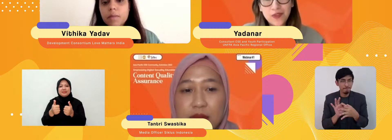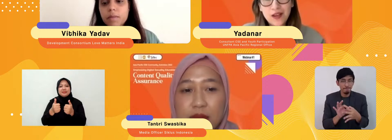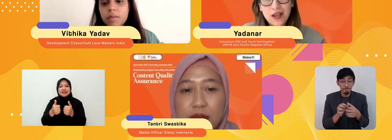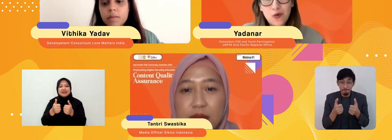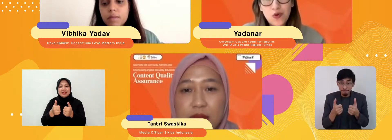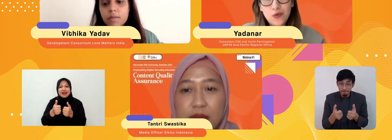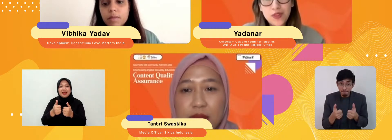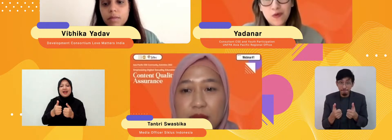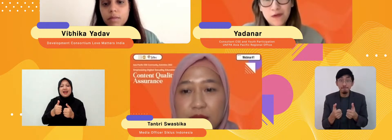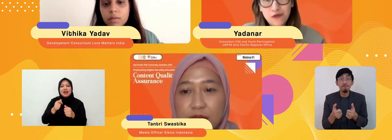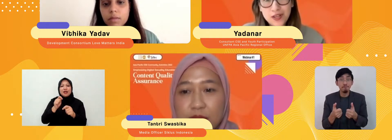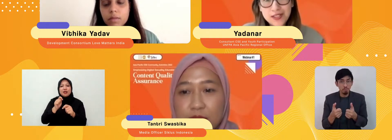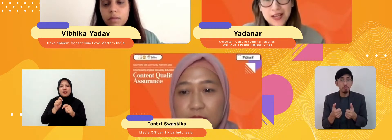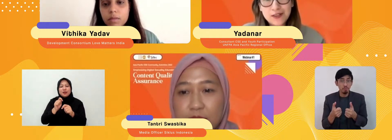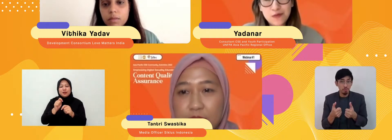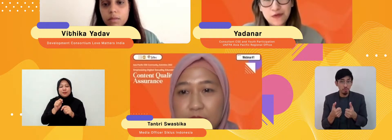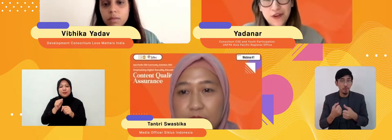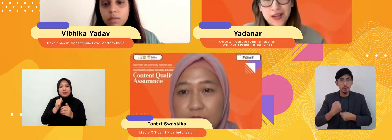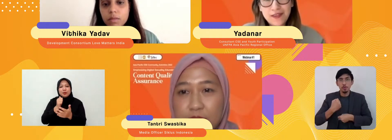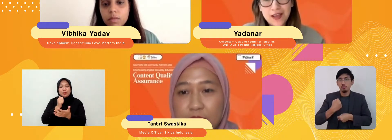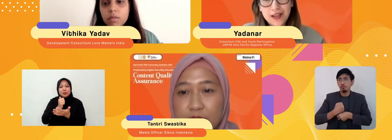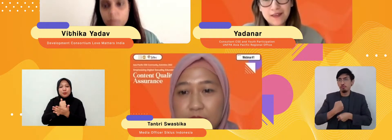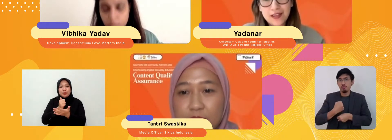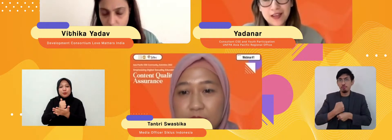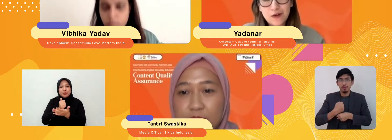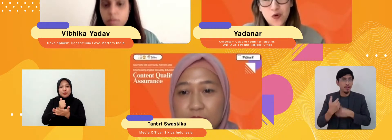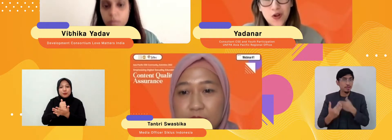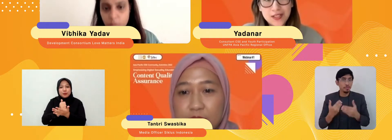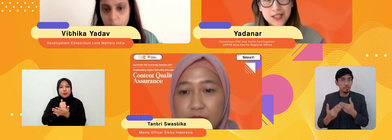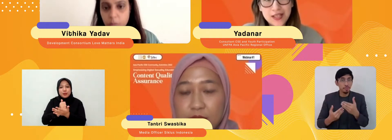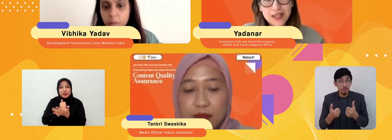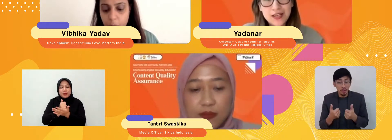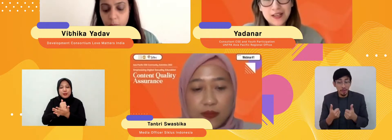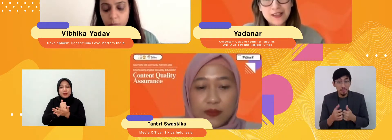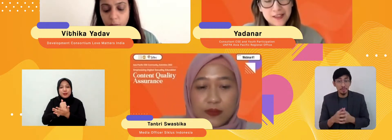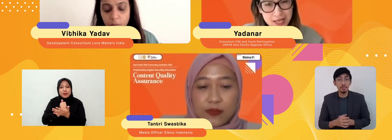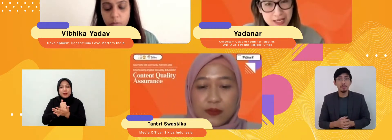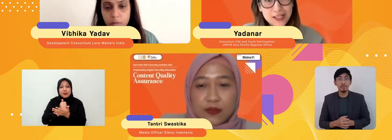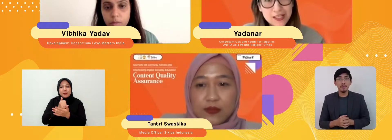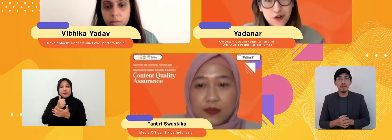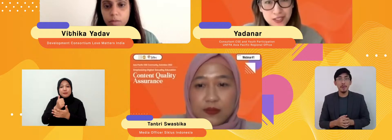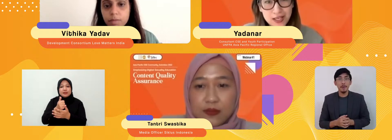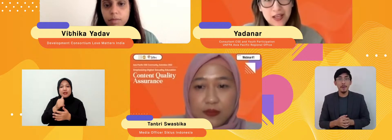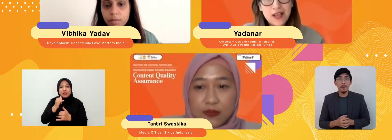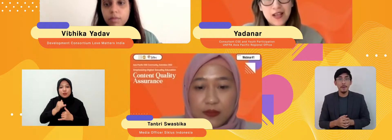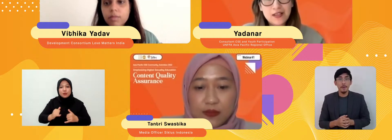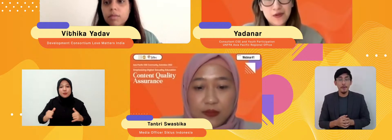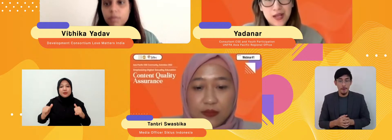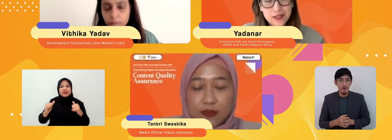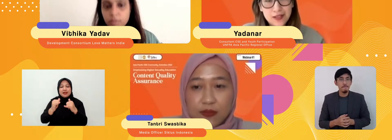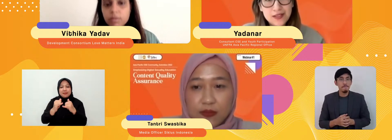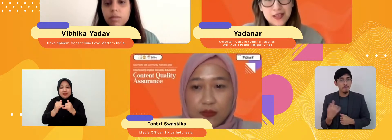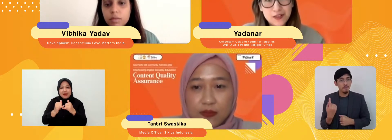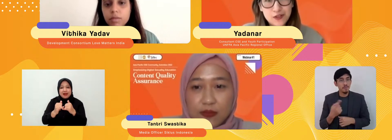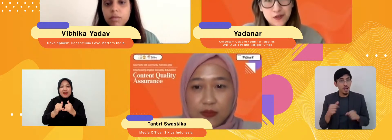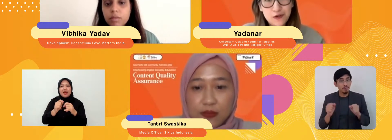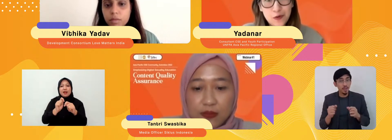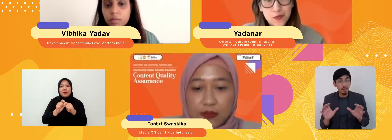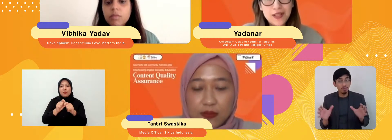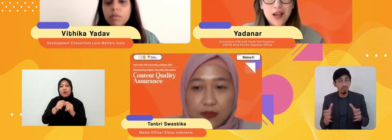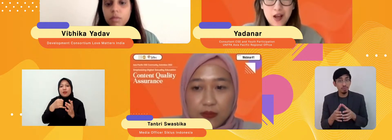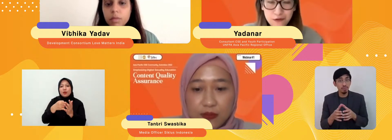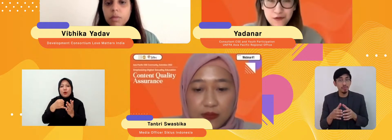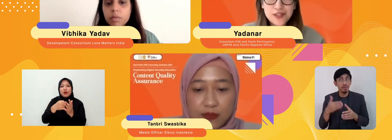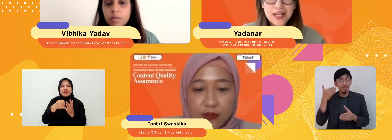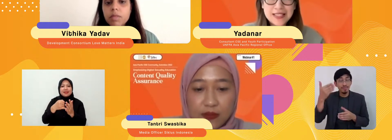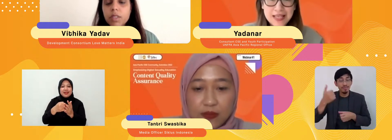together with the one voice to provide the quality DSE content to the adolescent and youth